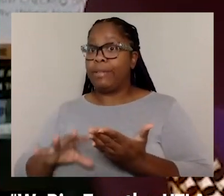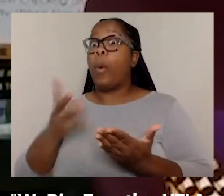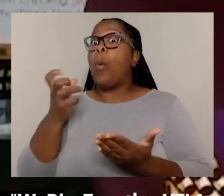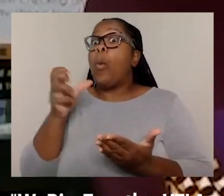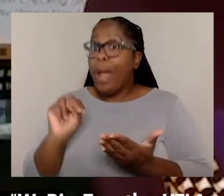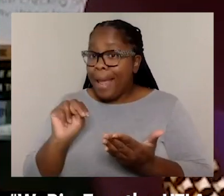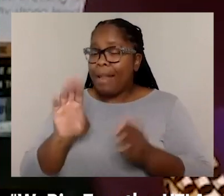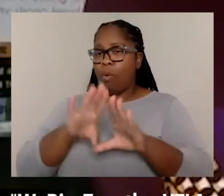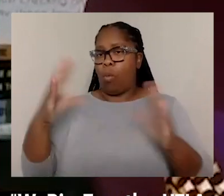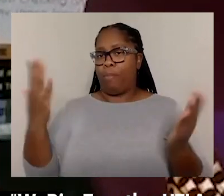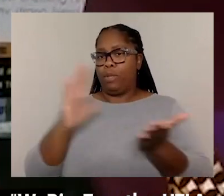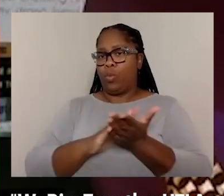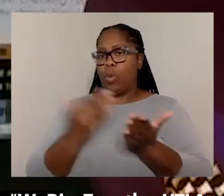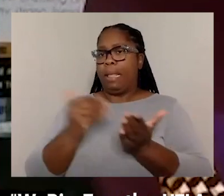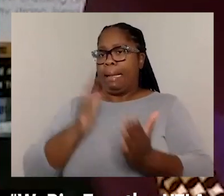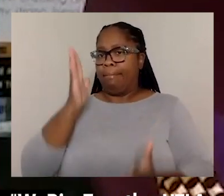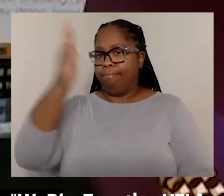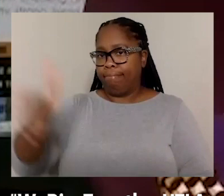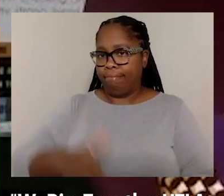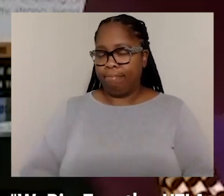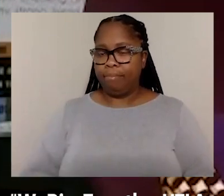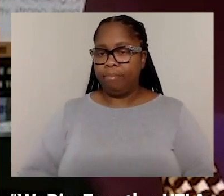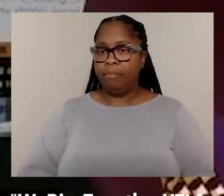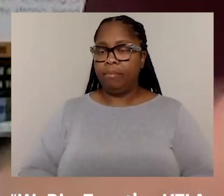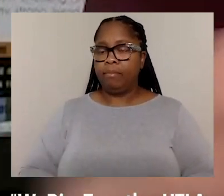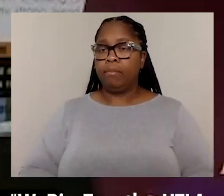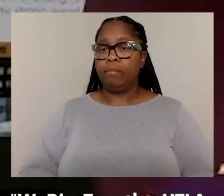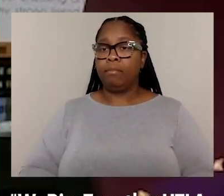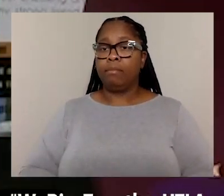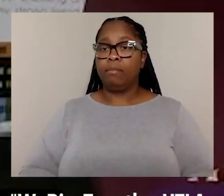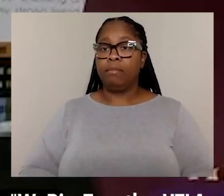Going down the testing path does not